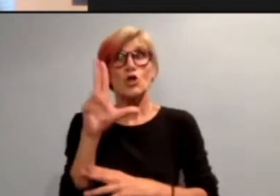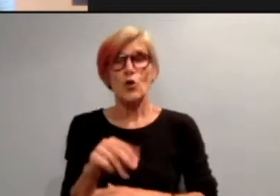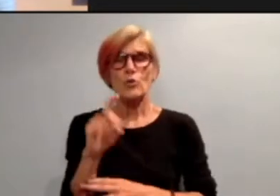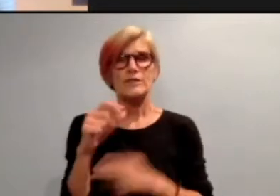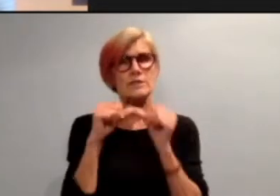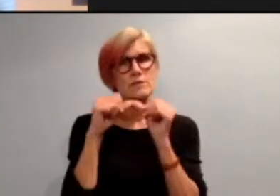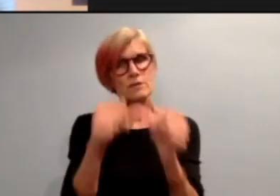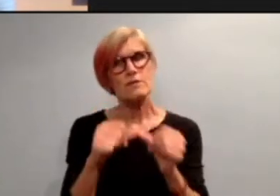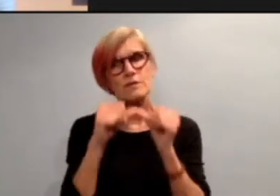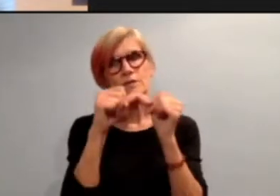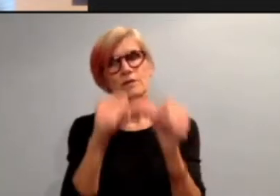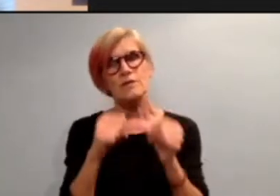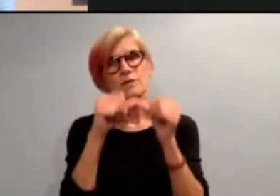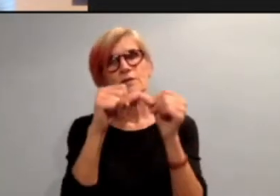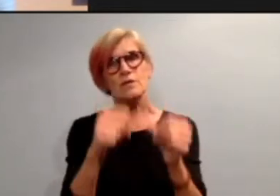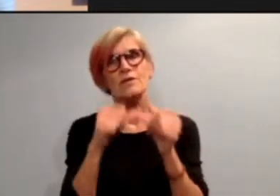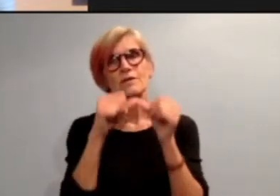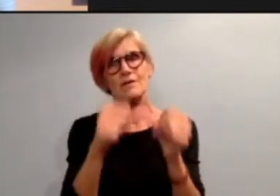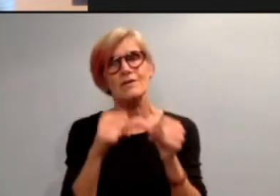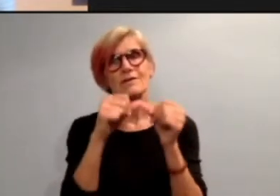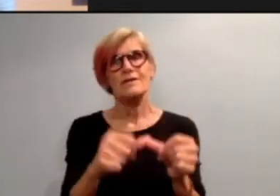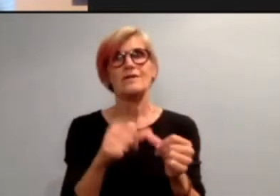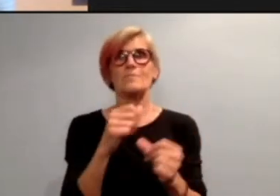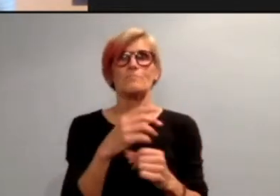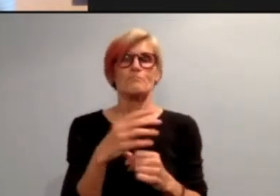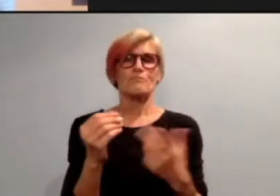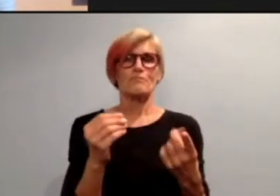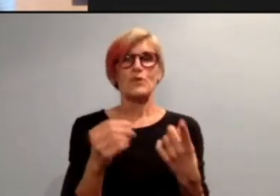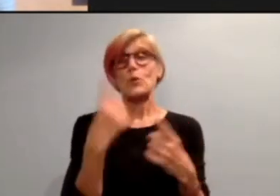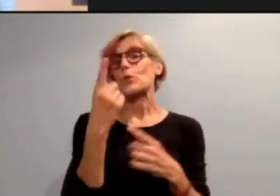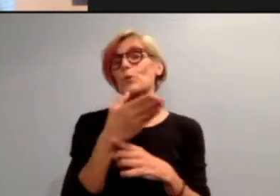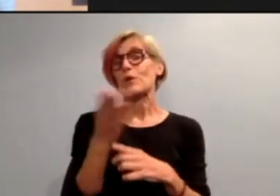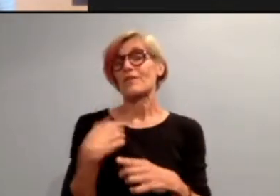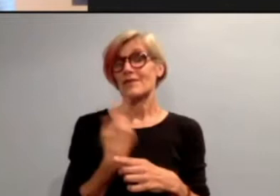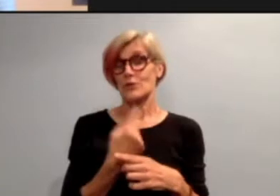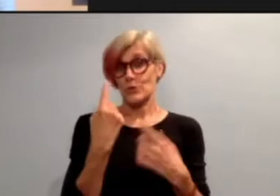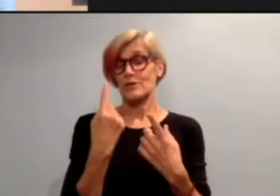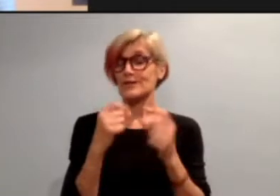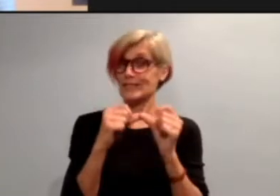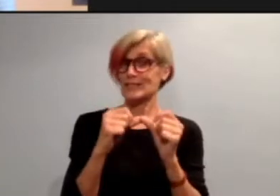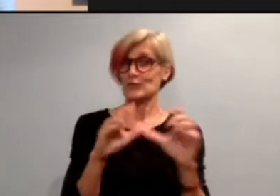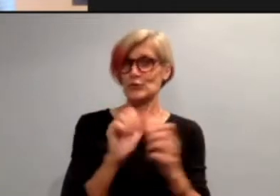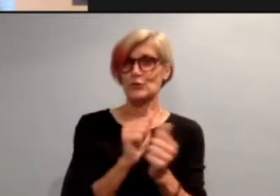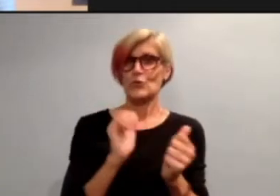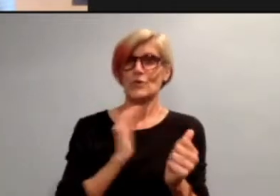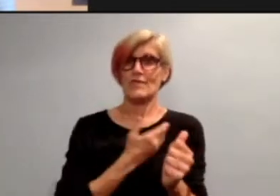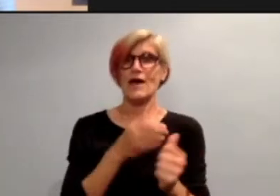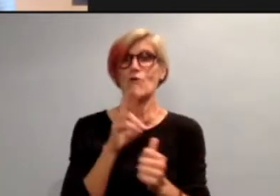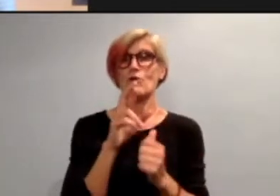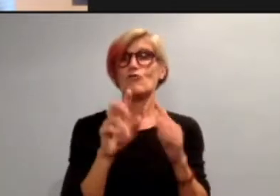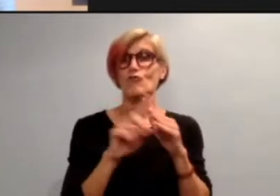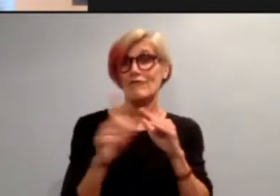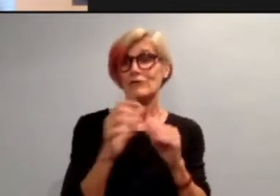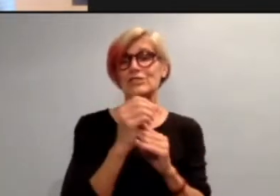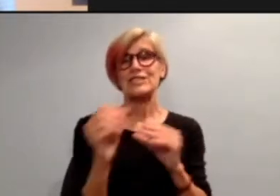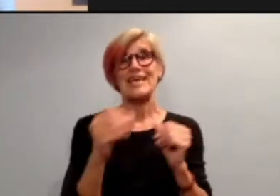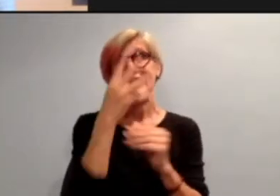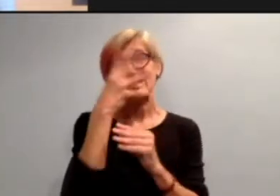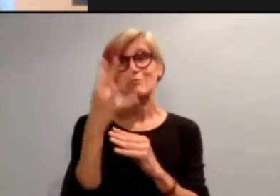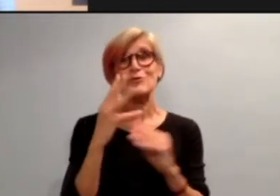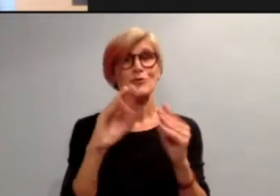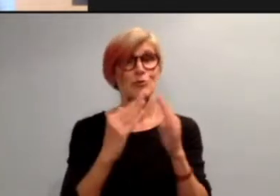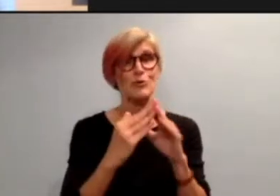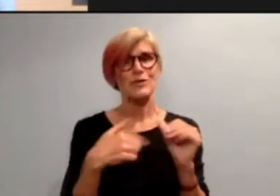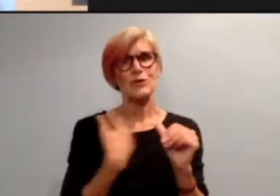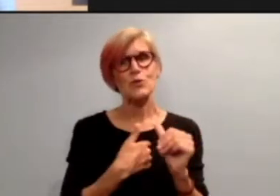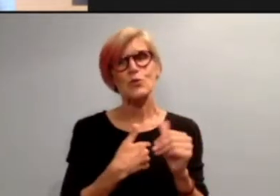and on and on and on again. So one of the things we're continuing to do with our refugee and immigrant community is that we're sharing these types